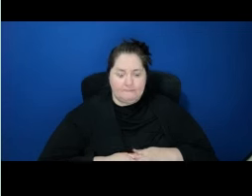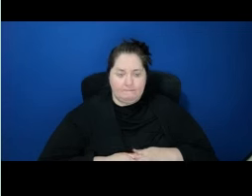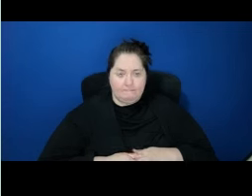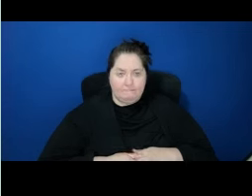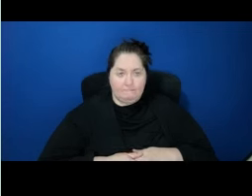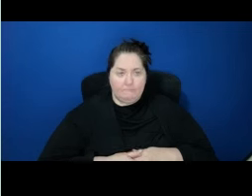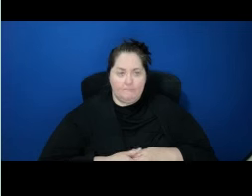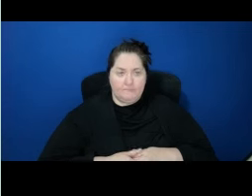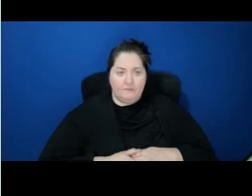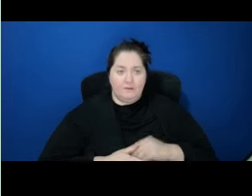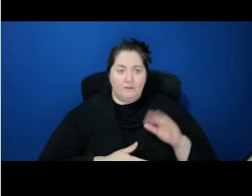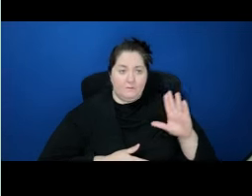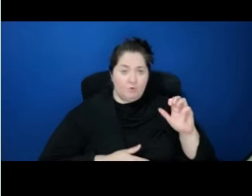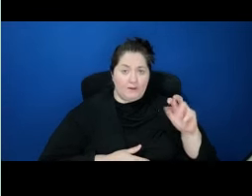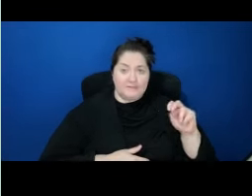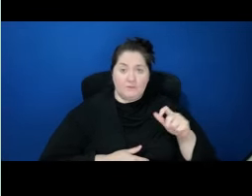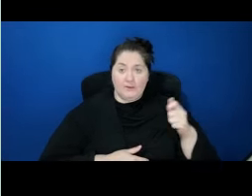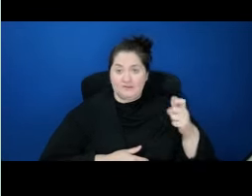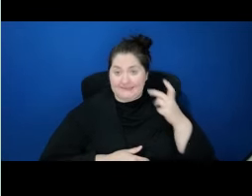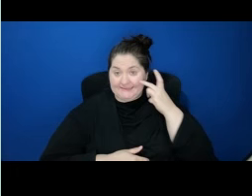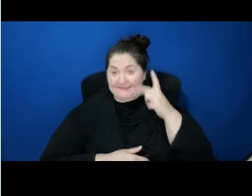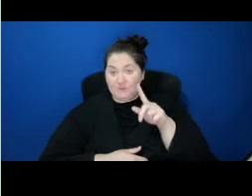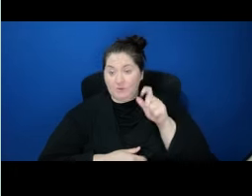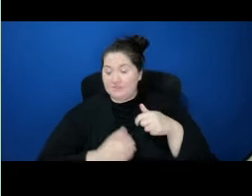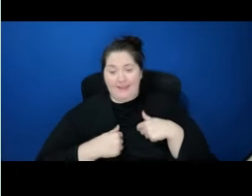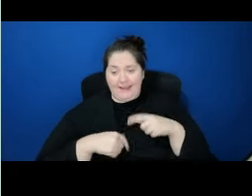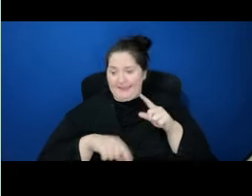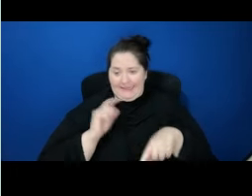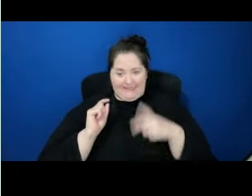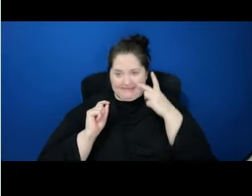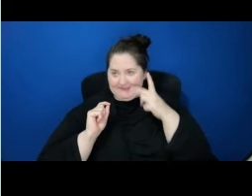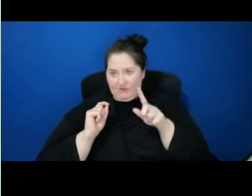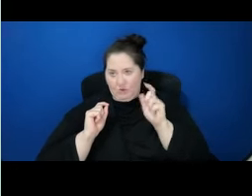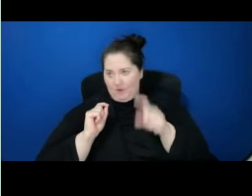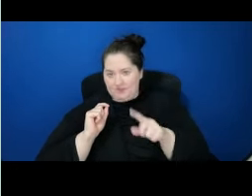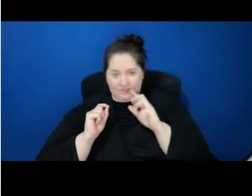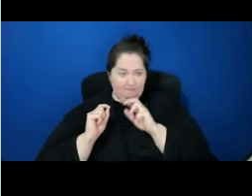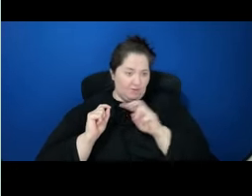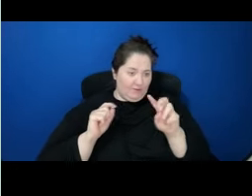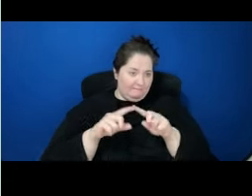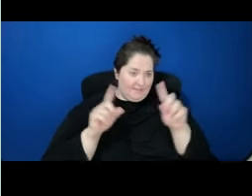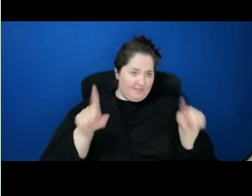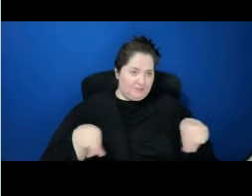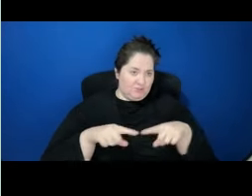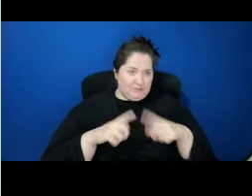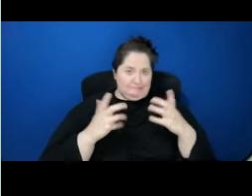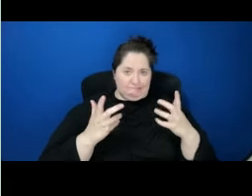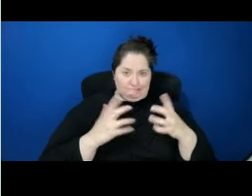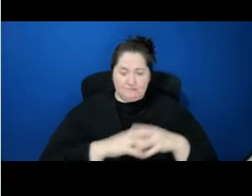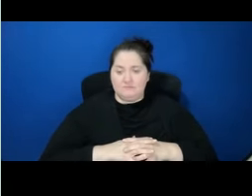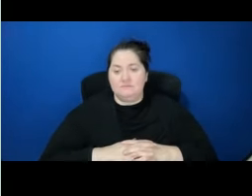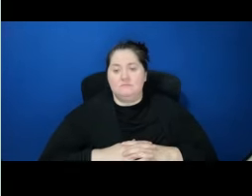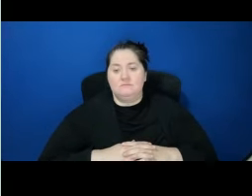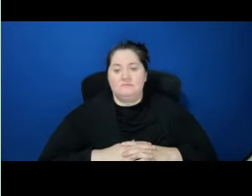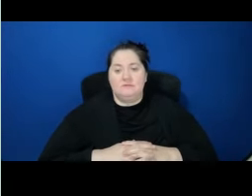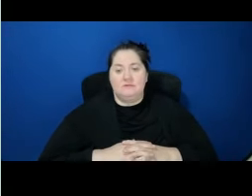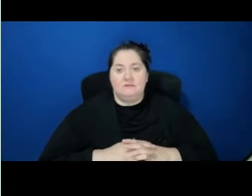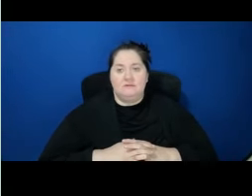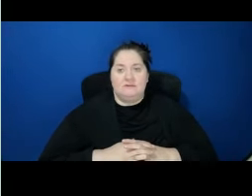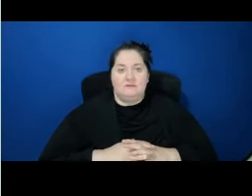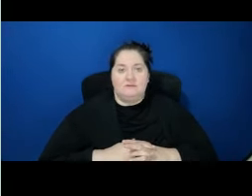And Brennan or somebody else can see the questions. I can't. I'm looking at my screen with the slides, so you'll have to let me